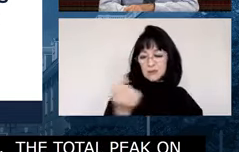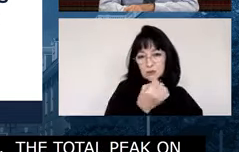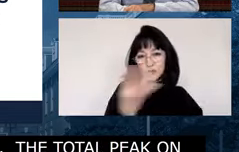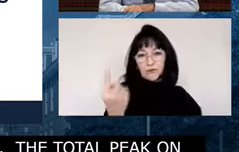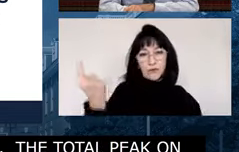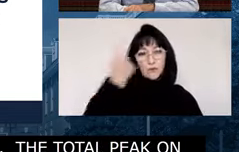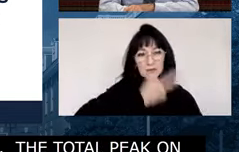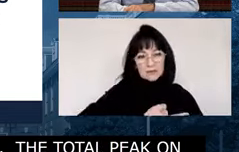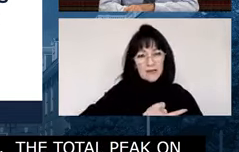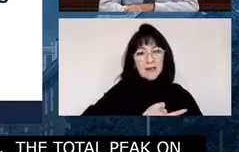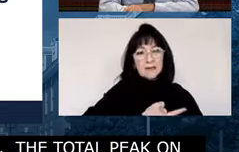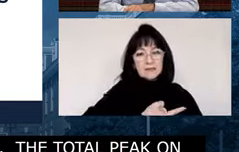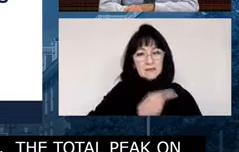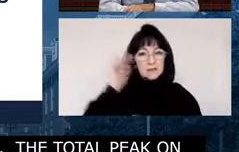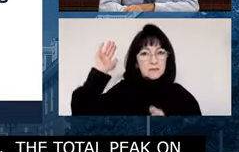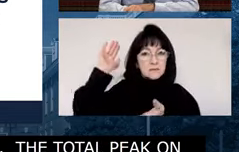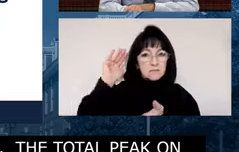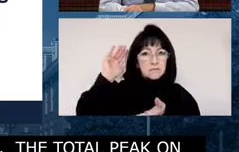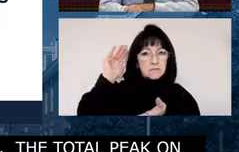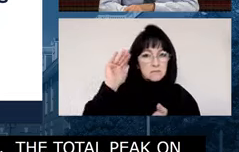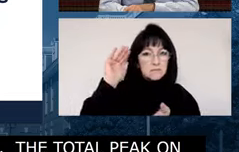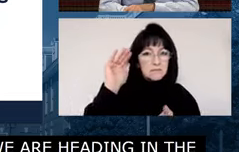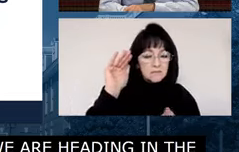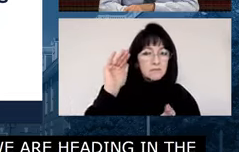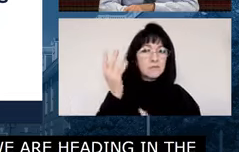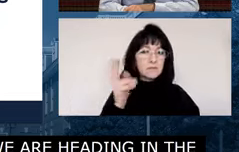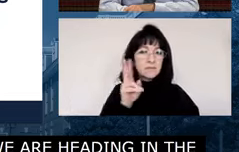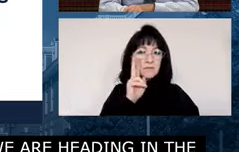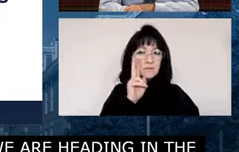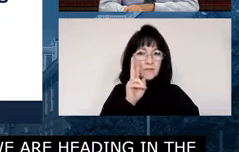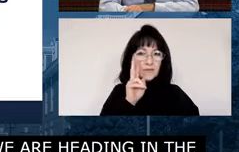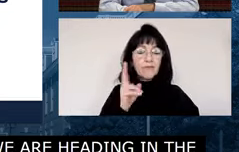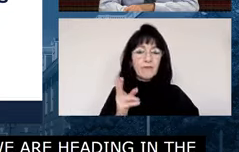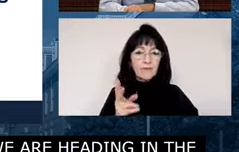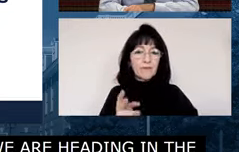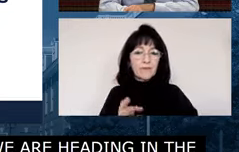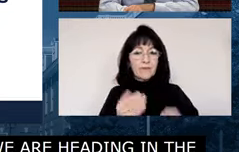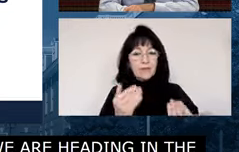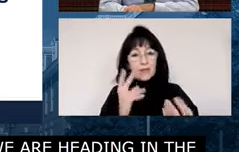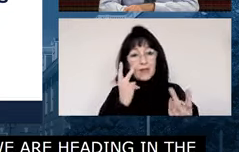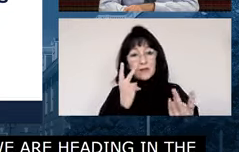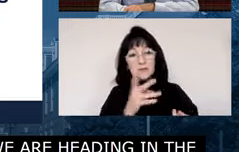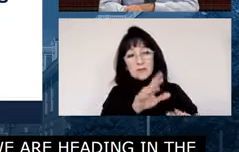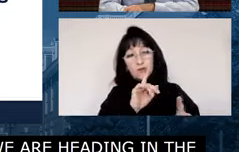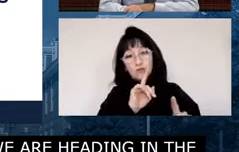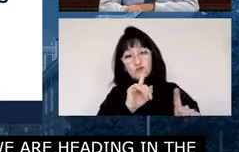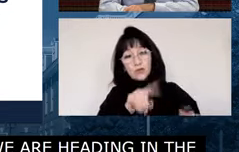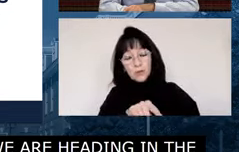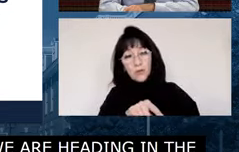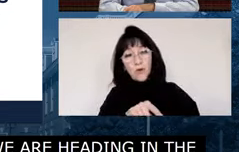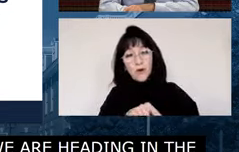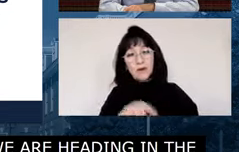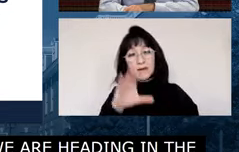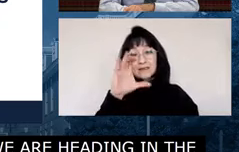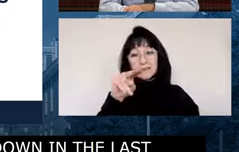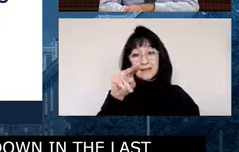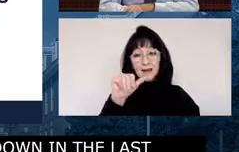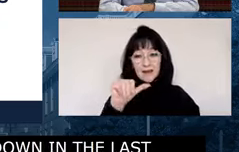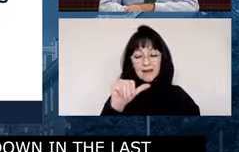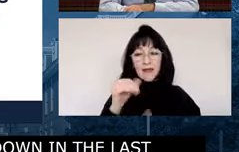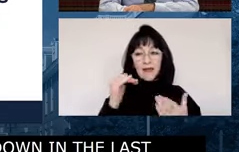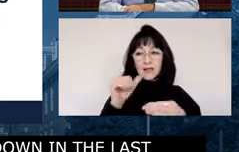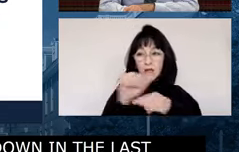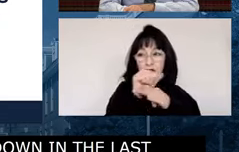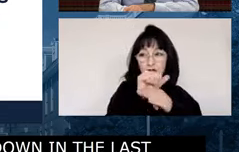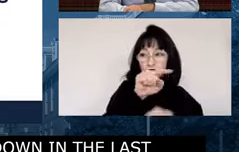now, as AJ will report, as we send in the CNA trained National Guardsmen and women